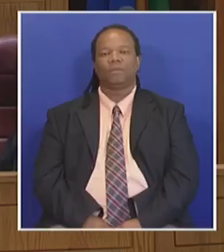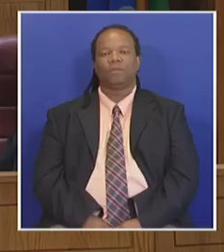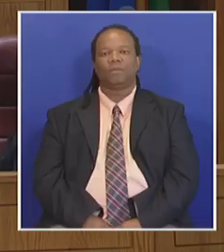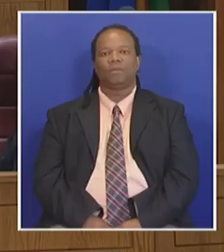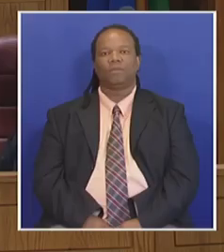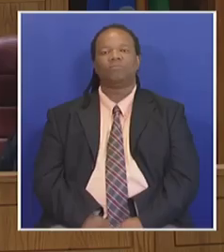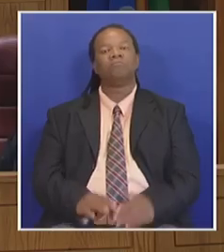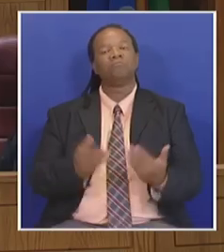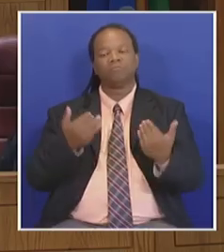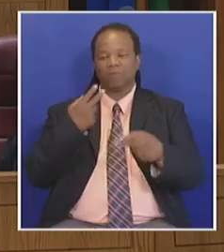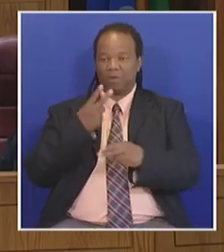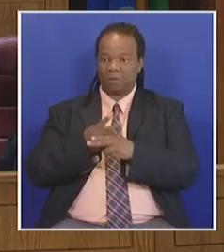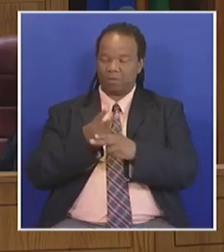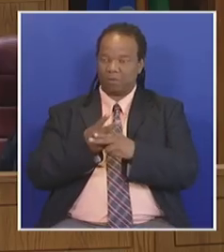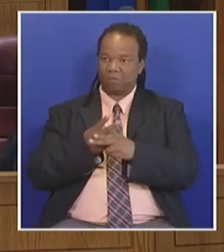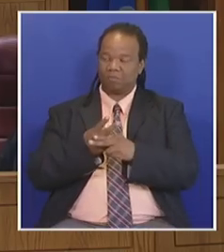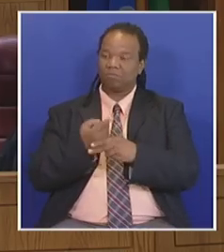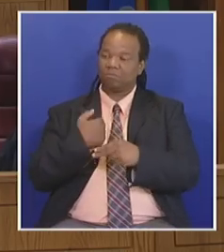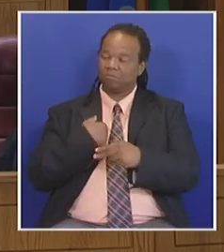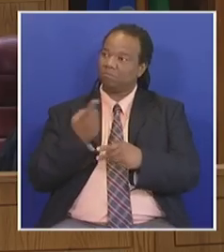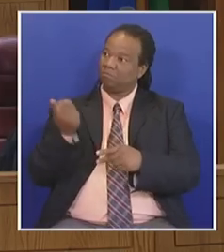I am told